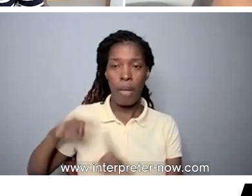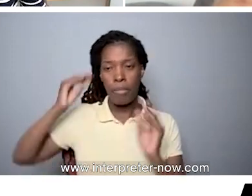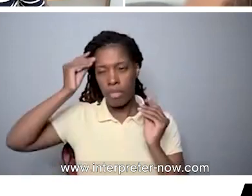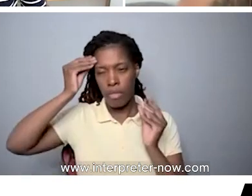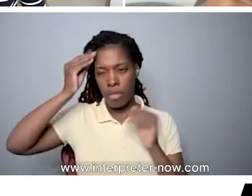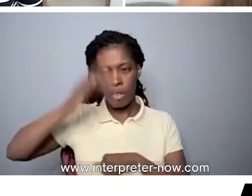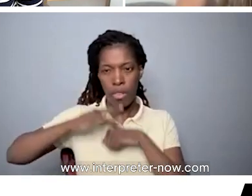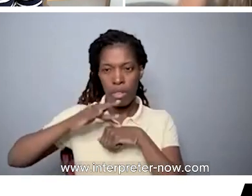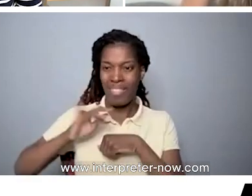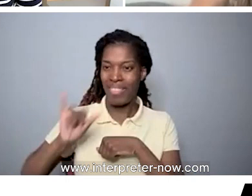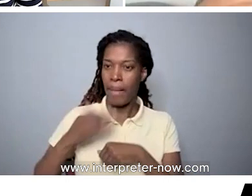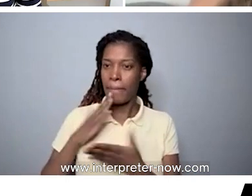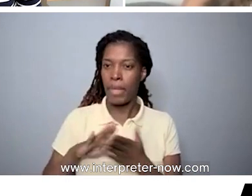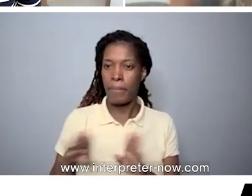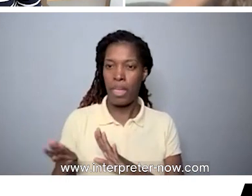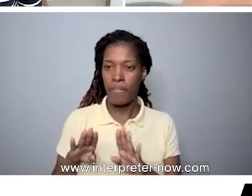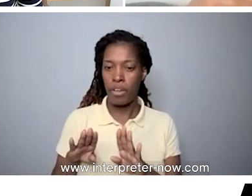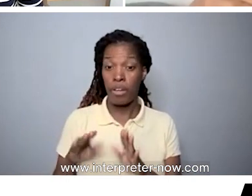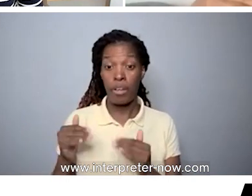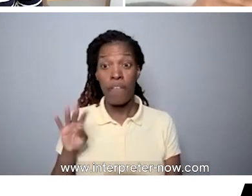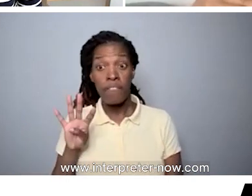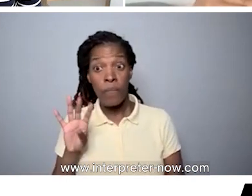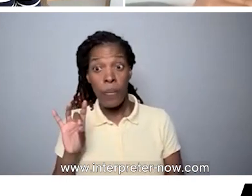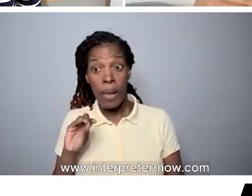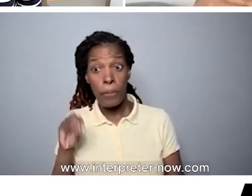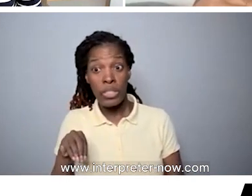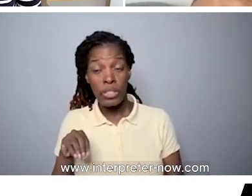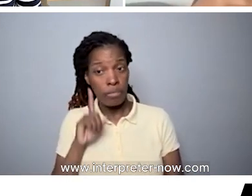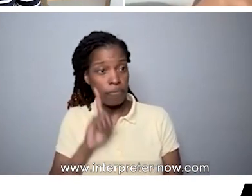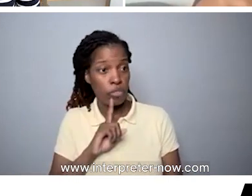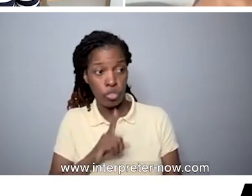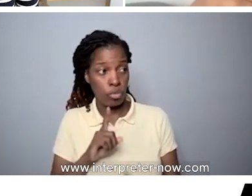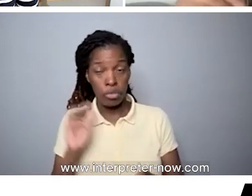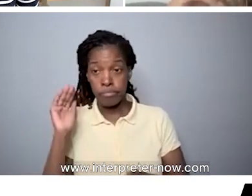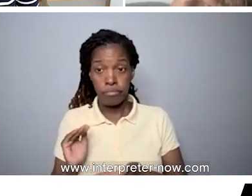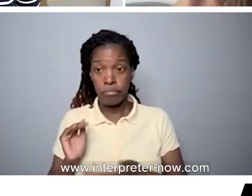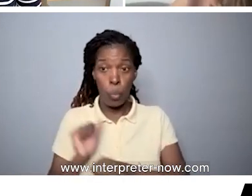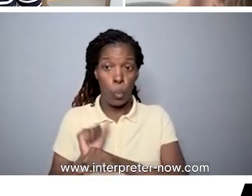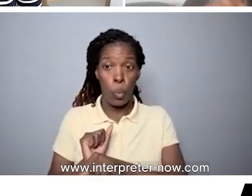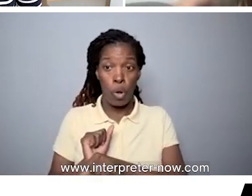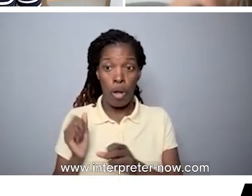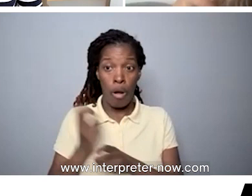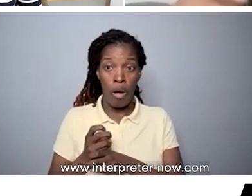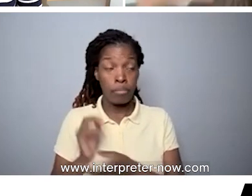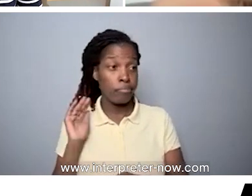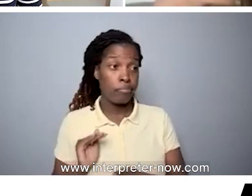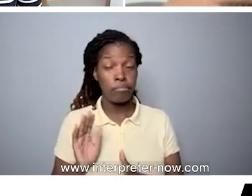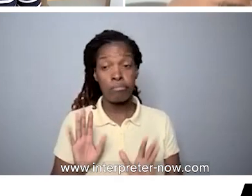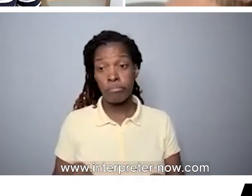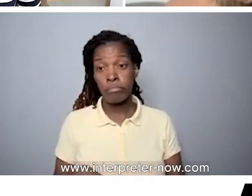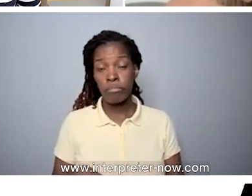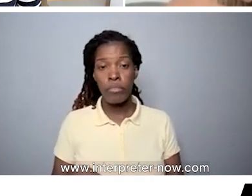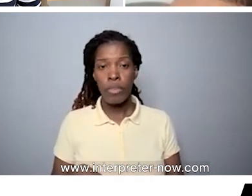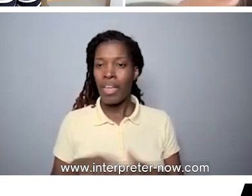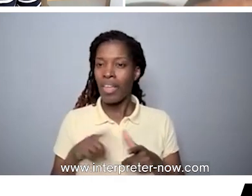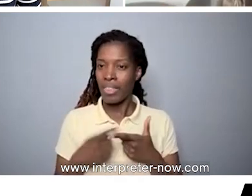behavior, right? And 48% of them deliberately reduce their efforts. And the problem is it also snowballs, right? It doesn't just